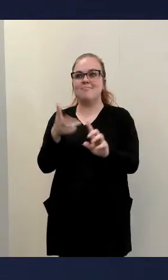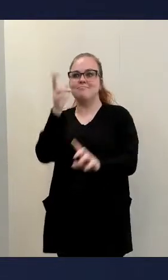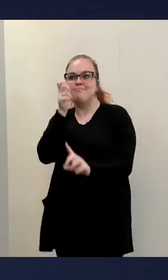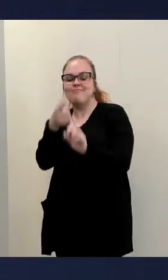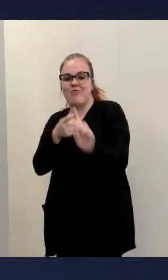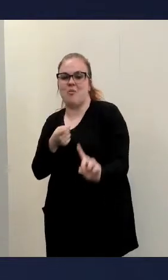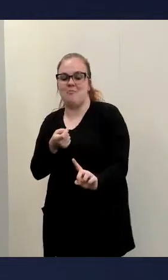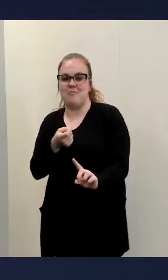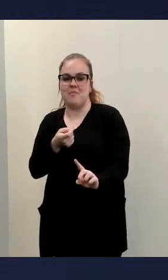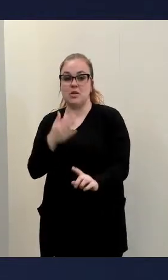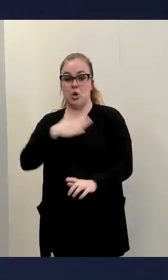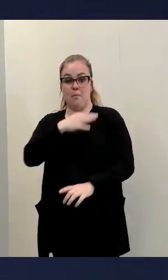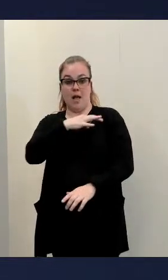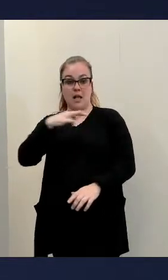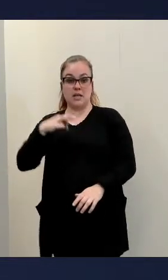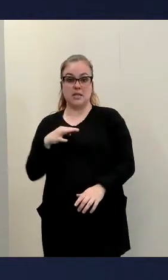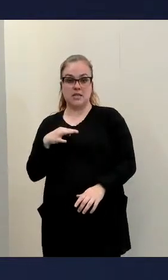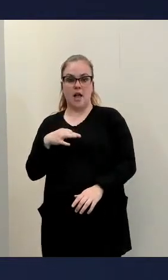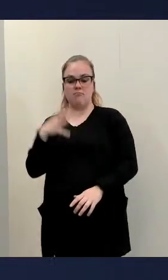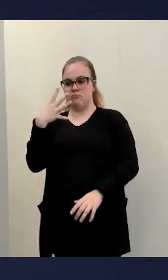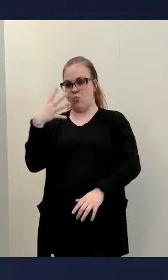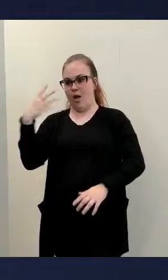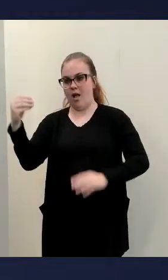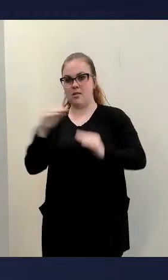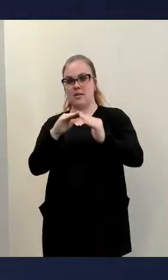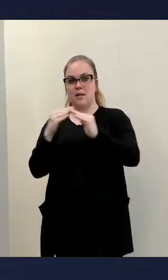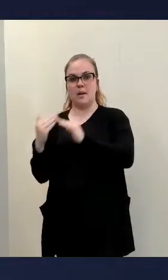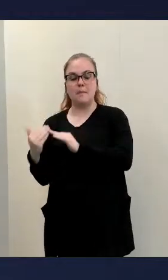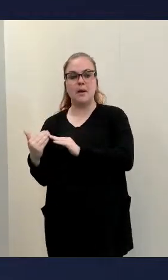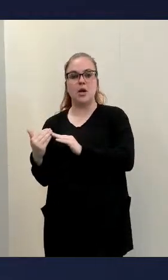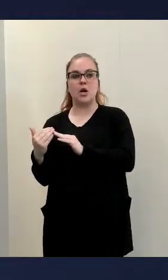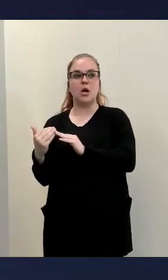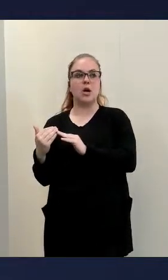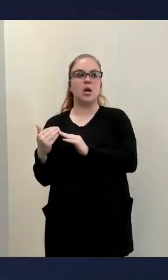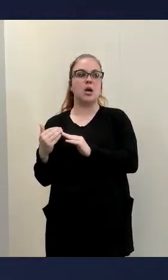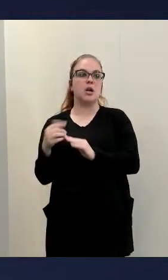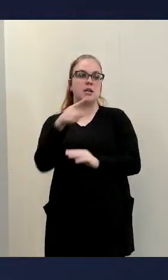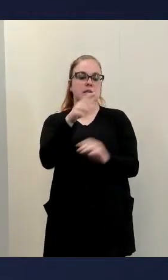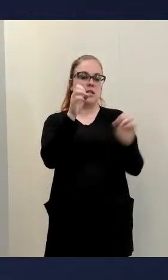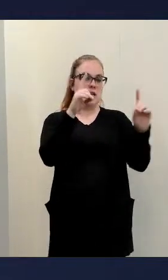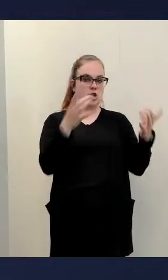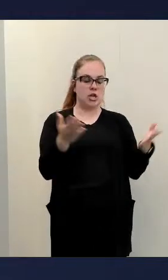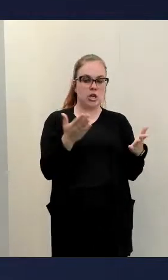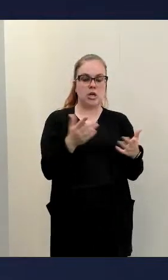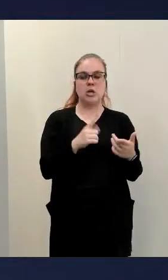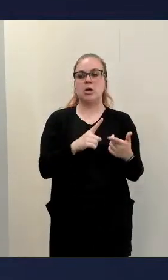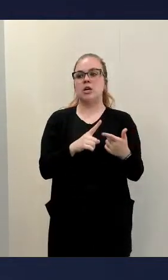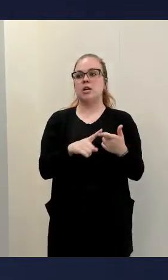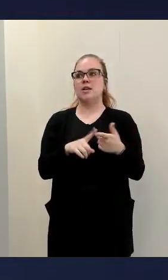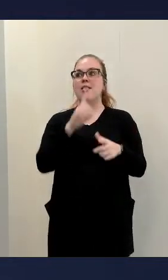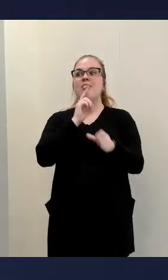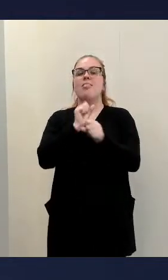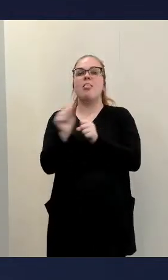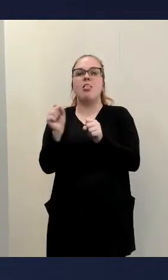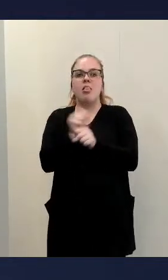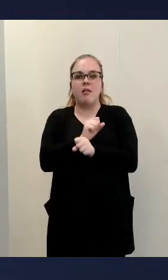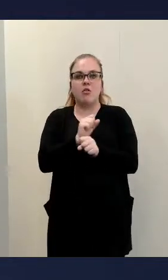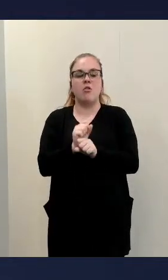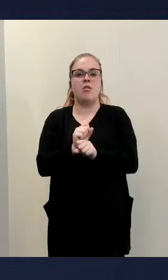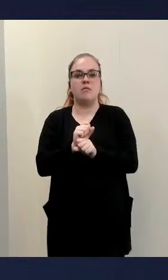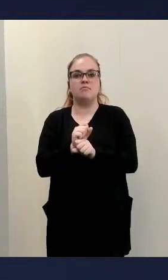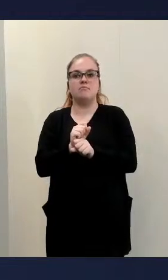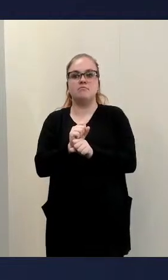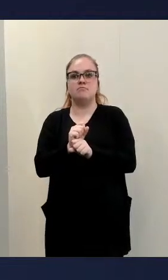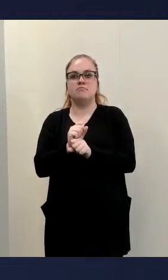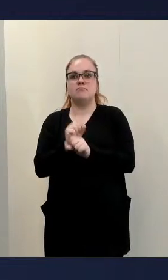from. So my staff went out into communities. Eddie Payne is here, he's one of our educators, and he literally went out to